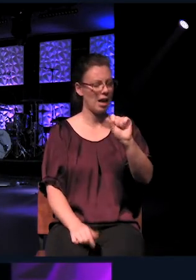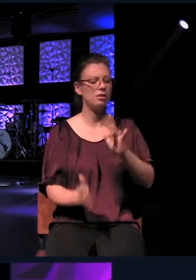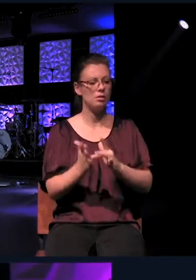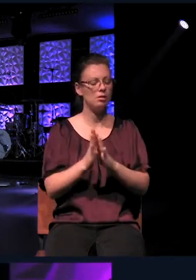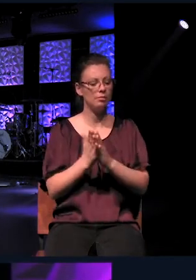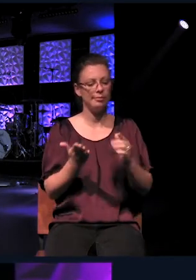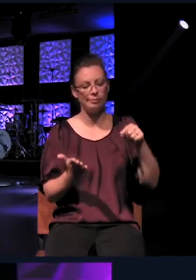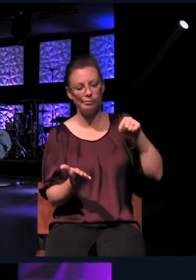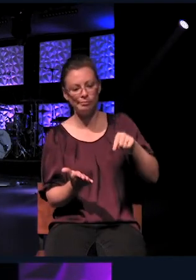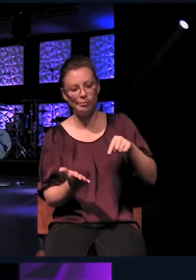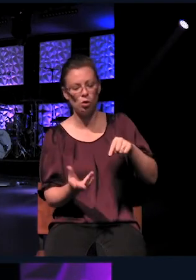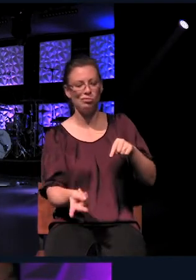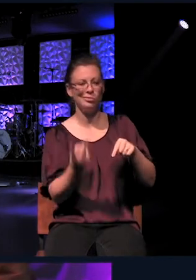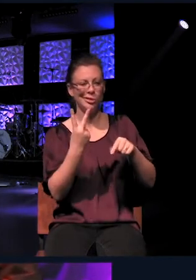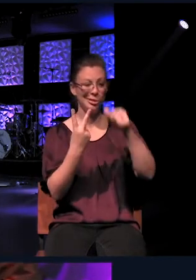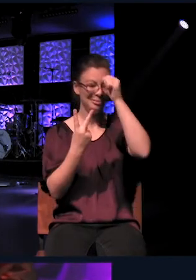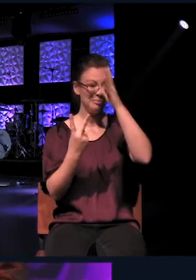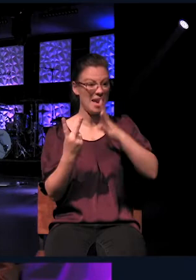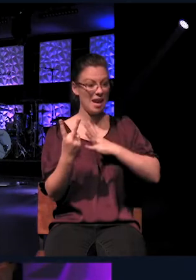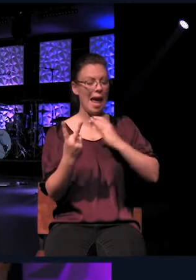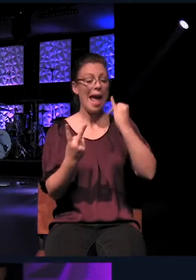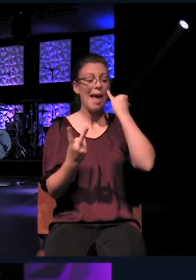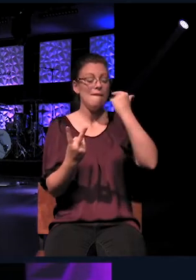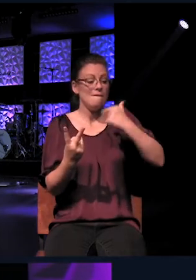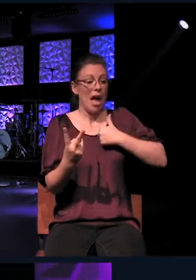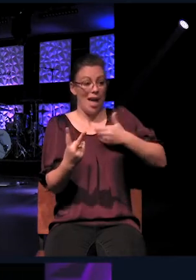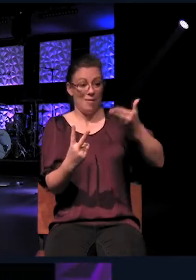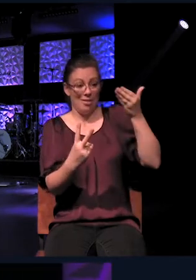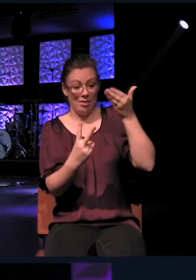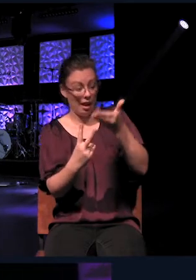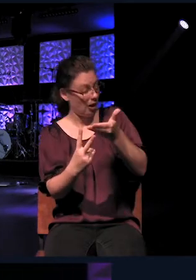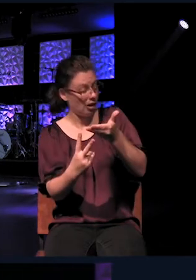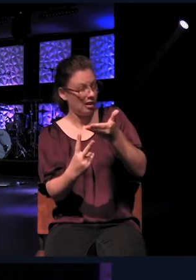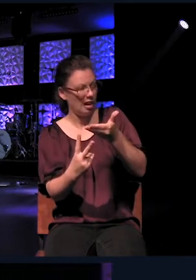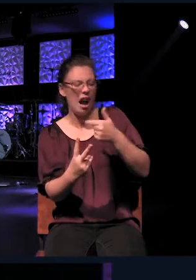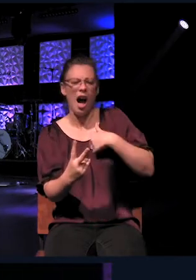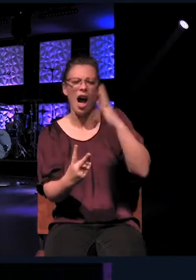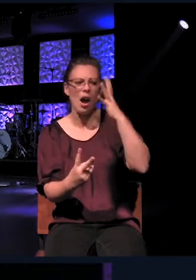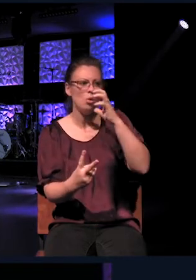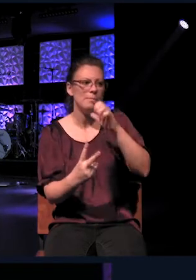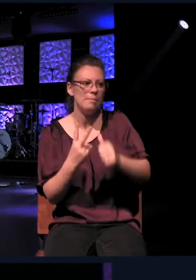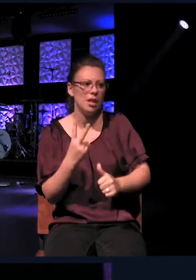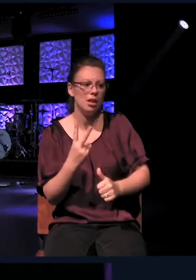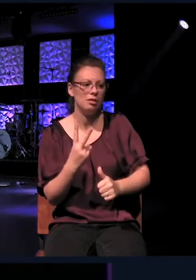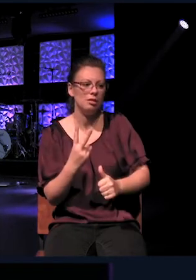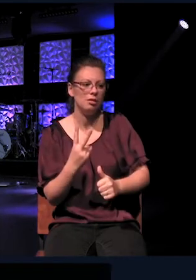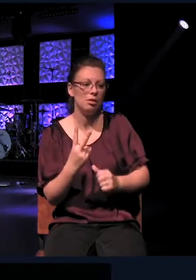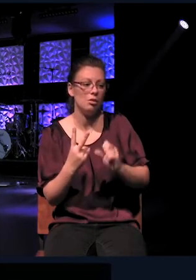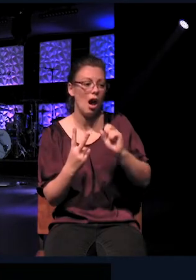would personally probably be a jerk. And they make the decision to be a